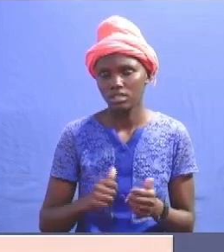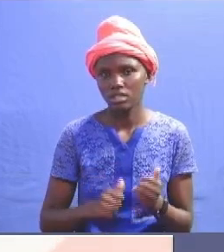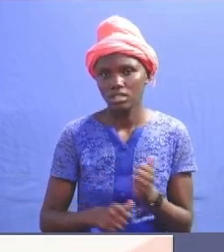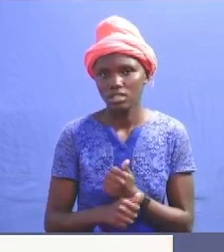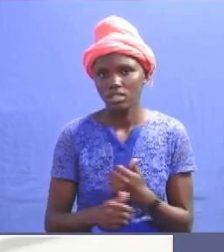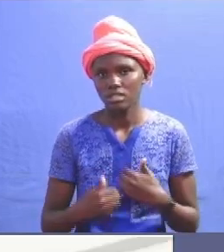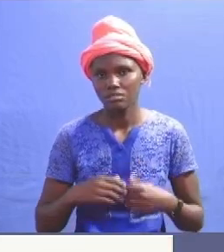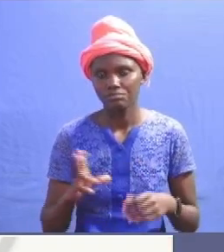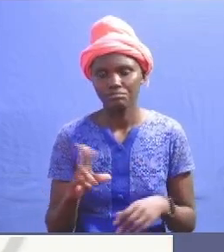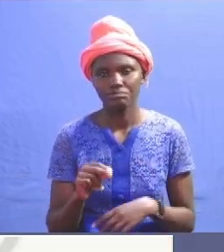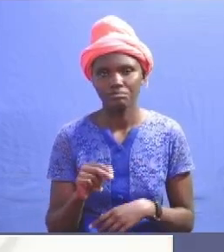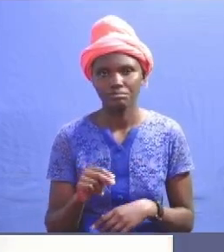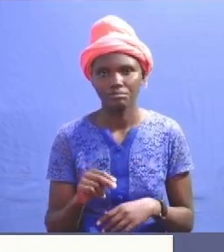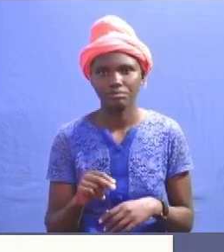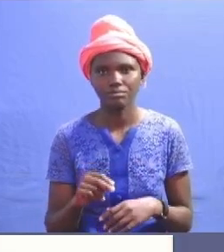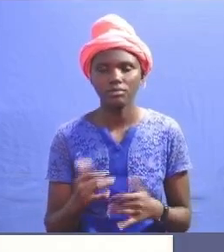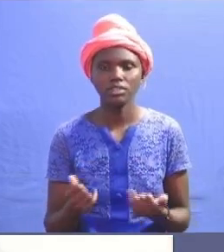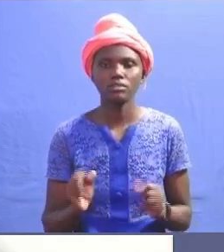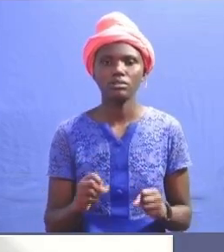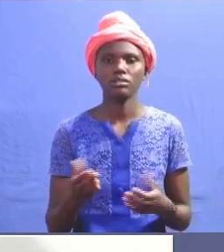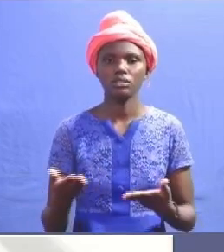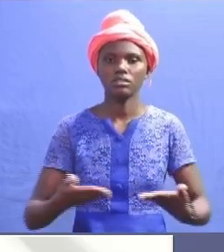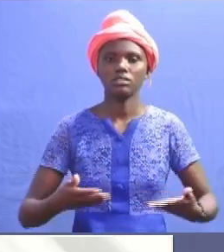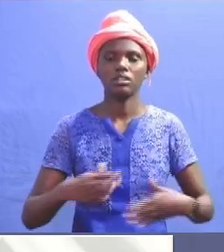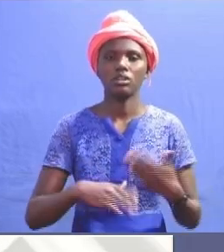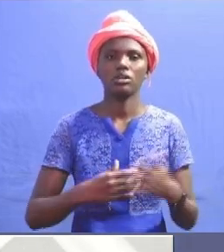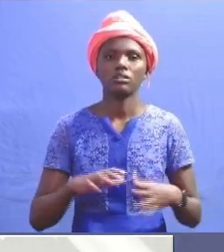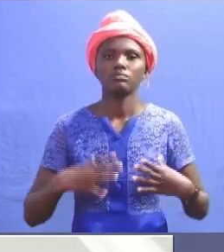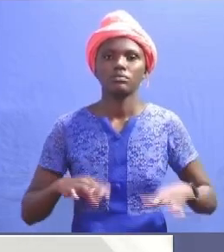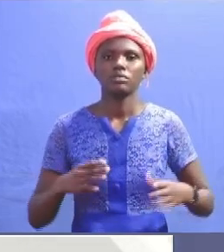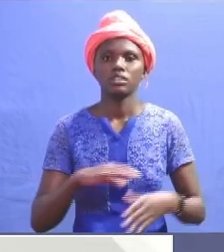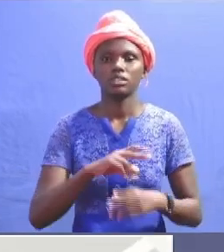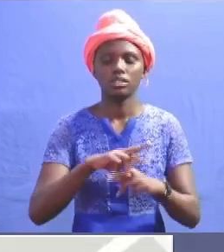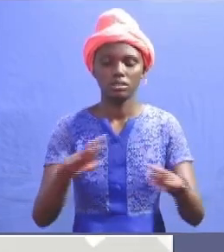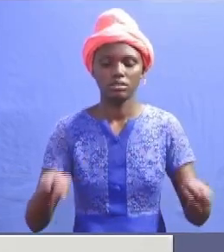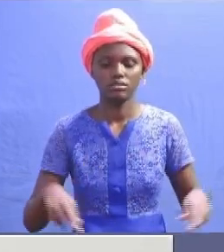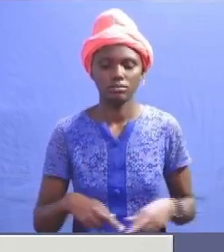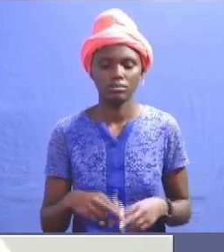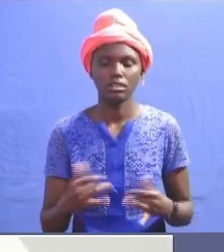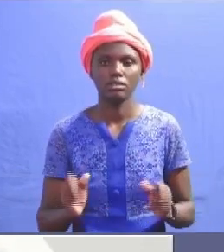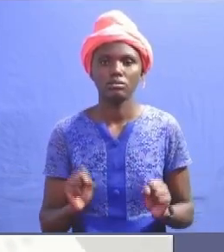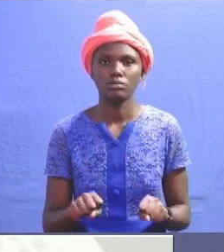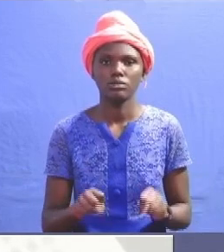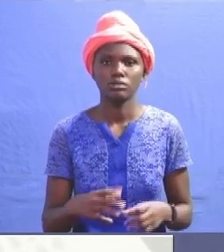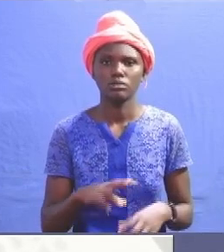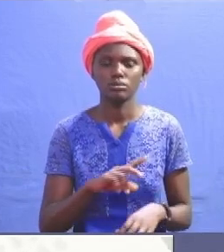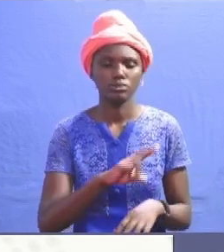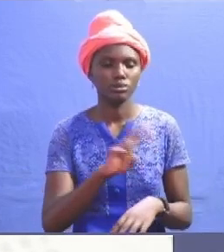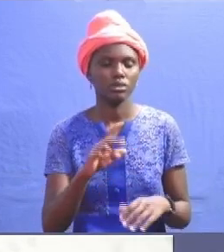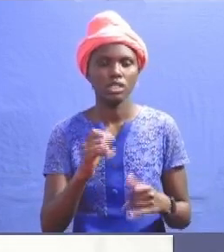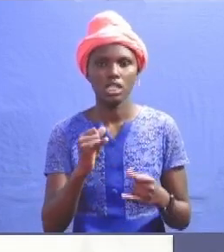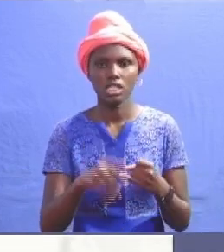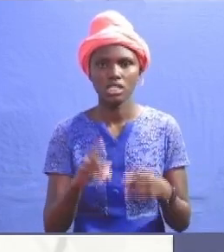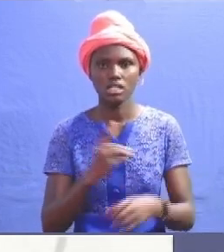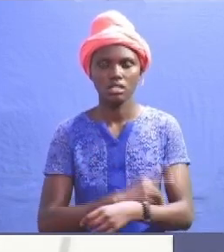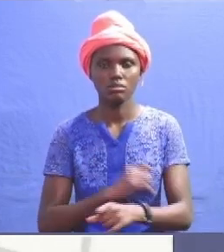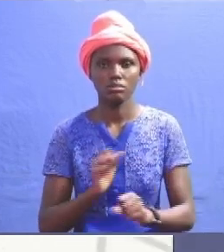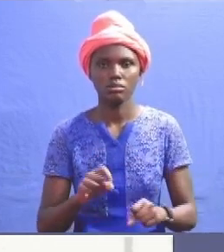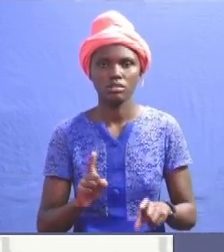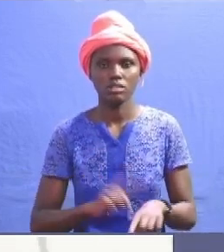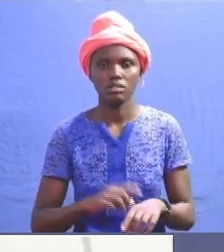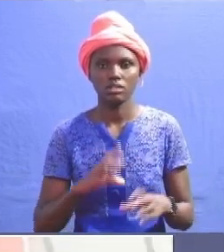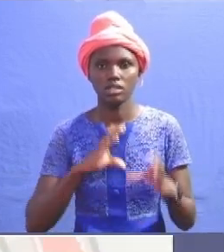might not be able to bring everybody in this room. That's why you're here by the end of the day, after this conversation